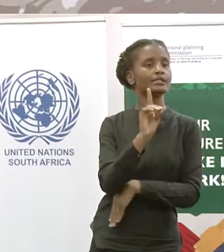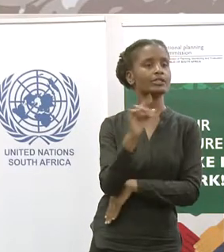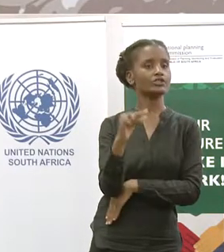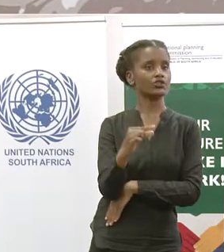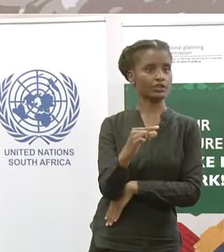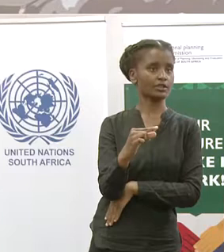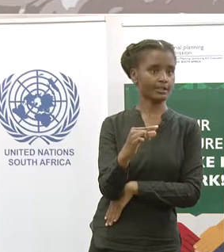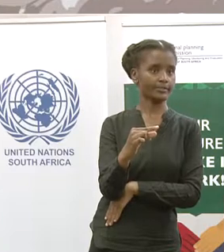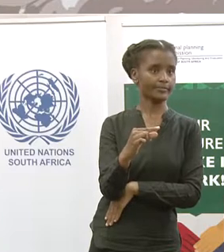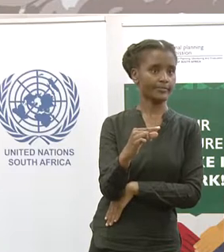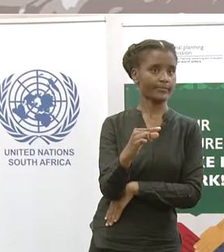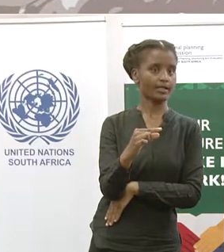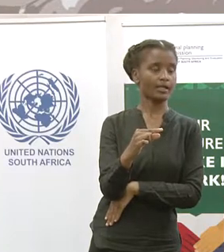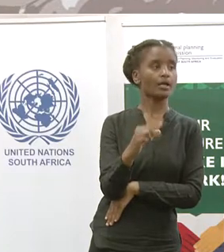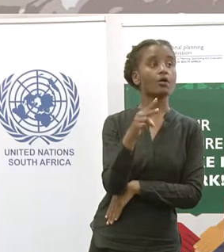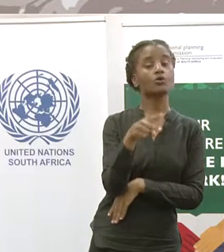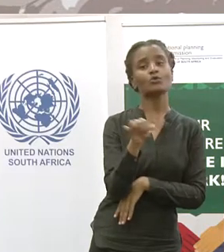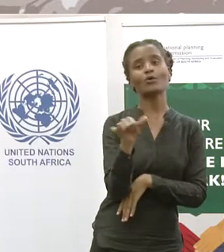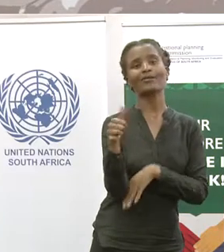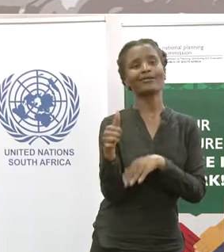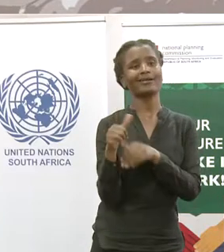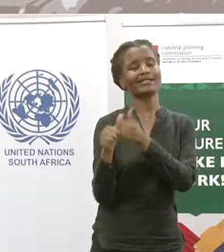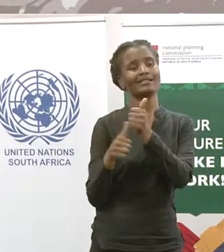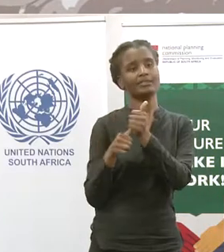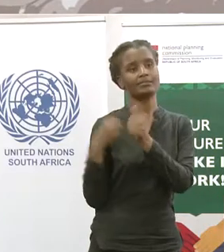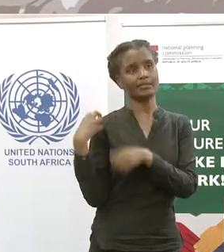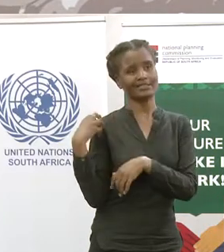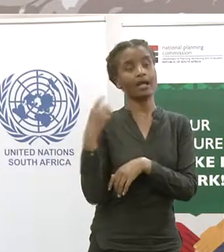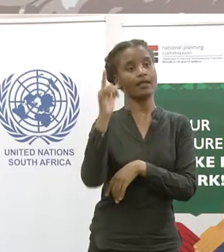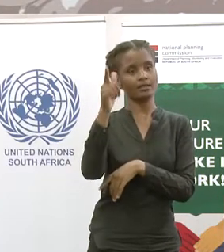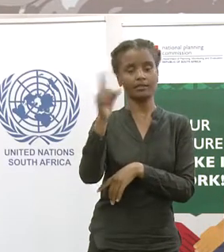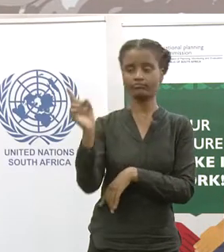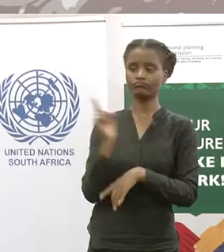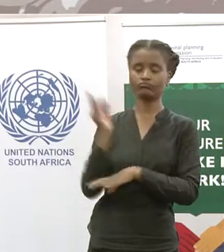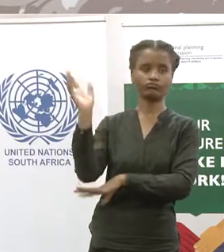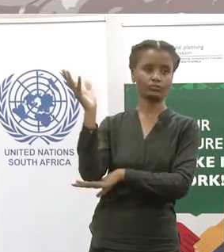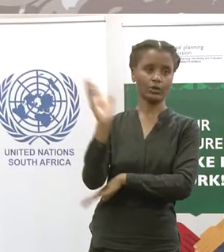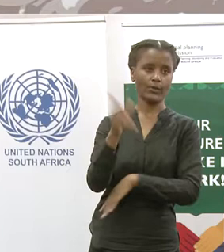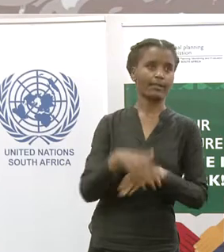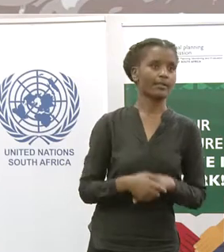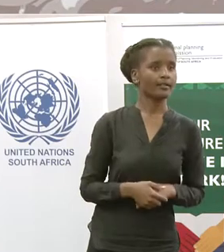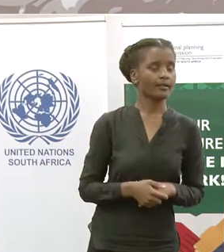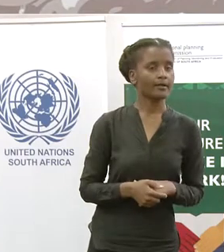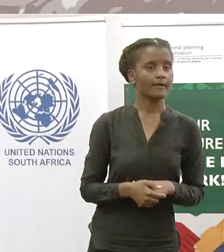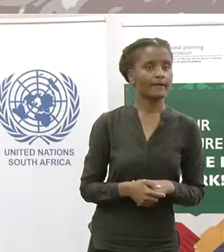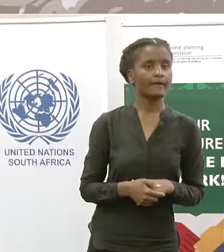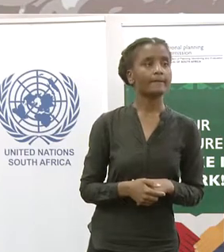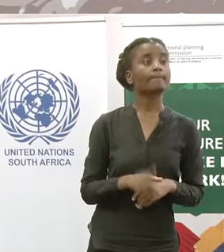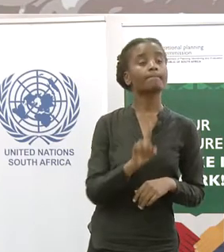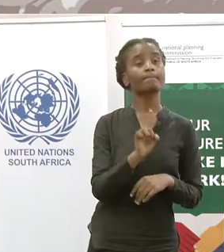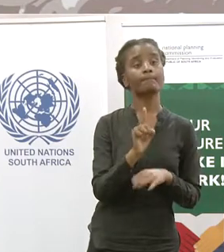and politically we have the Deputy Minister who we will introduce a little bit later on. But I think before